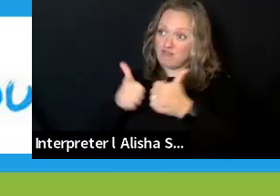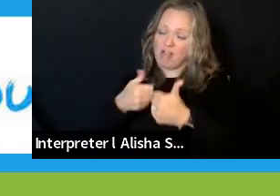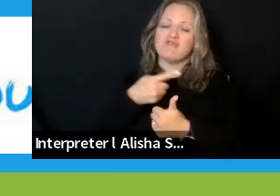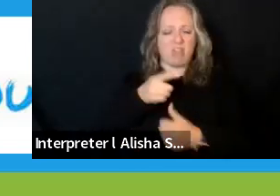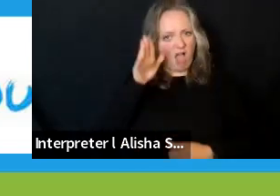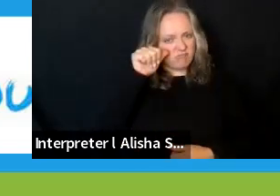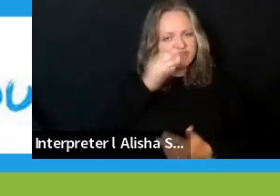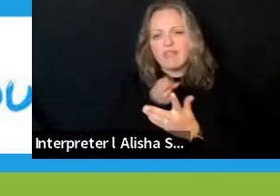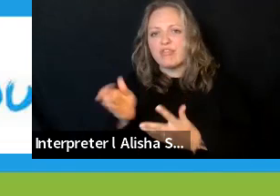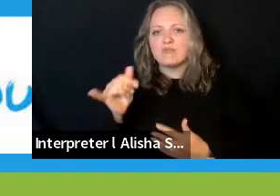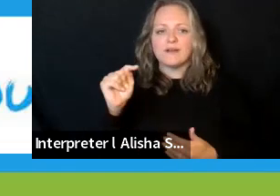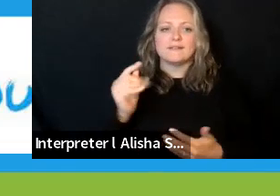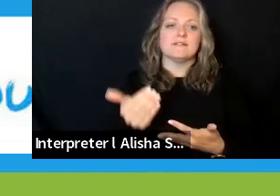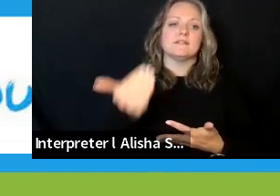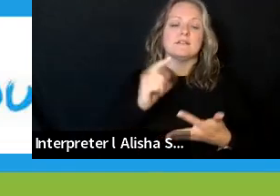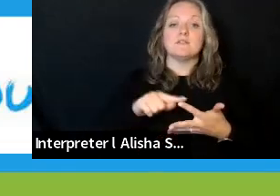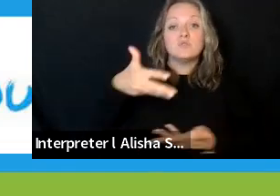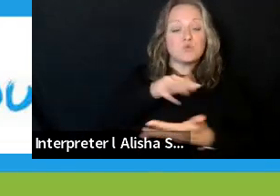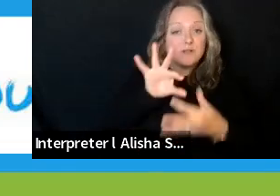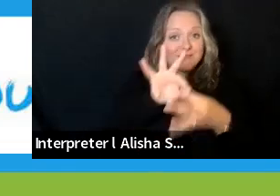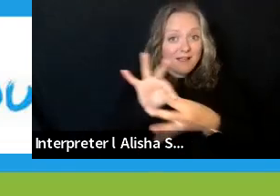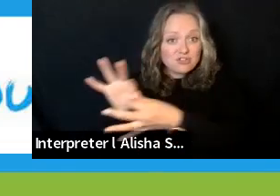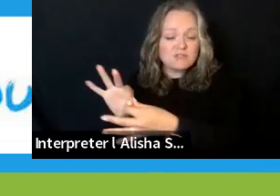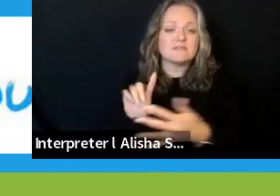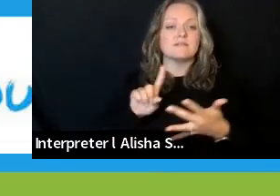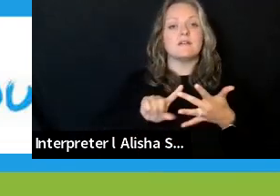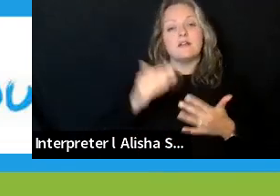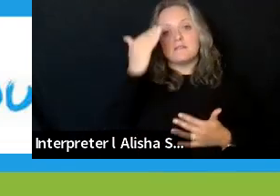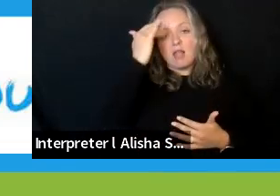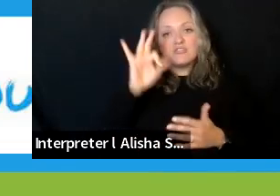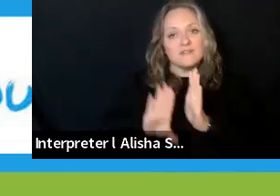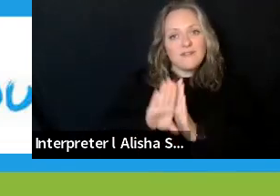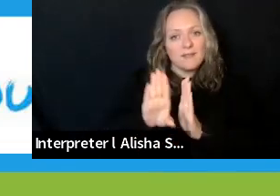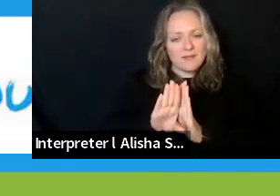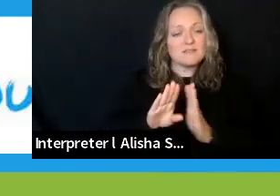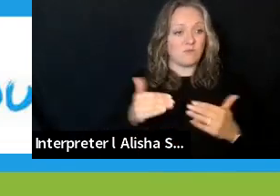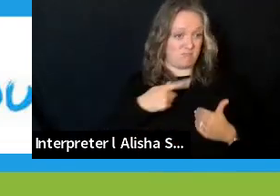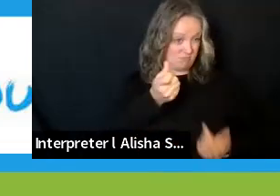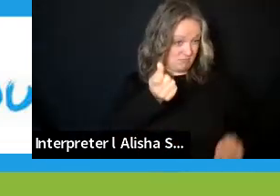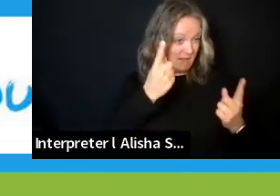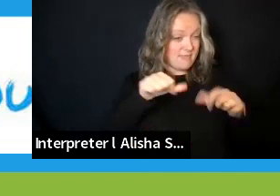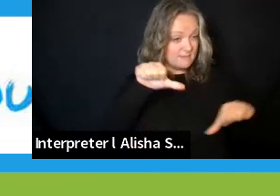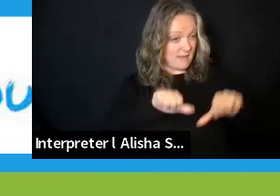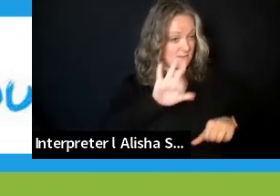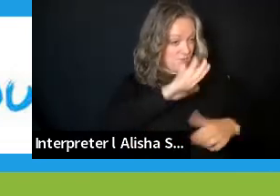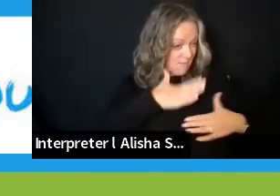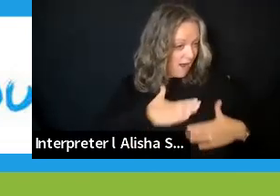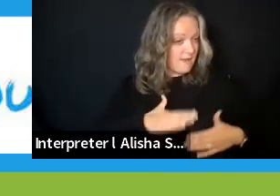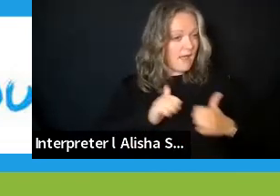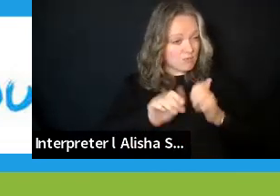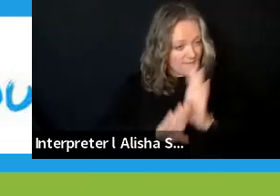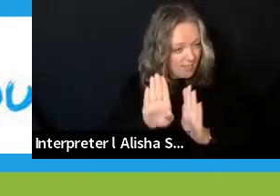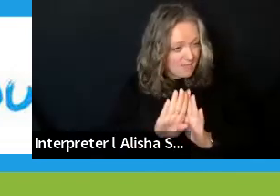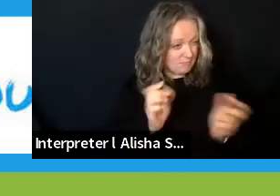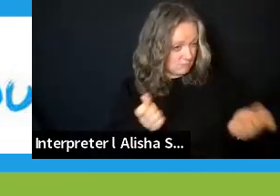youth have genuine connections with others. Knowledge of development, so this is youth understand the science of their development.